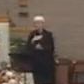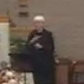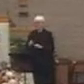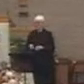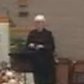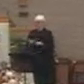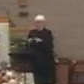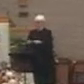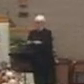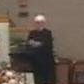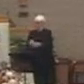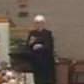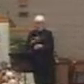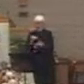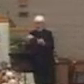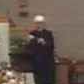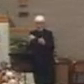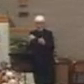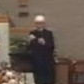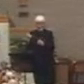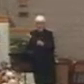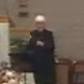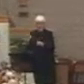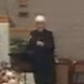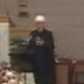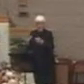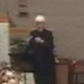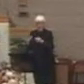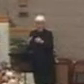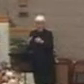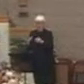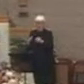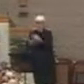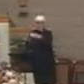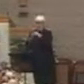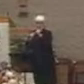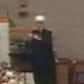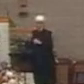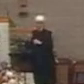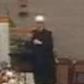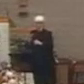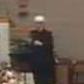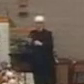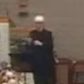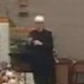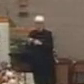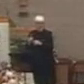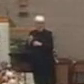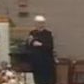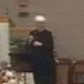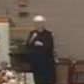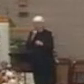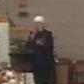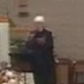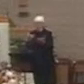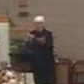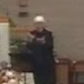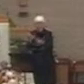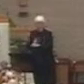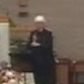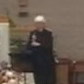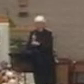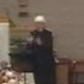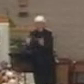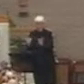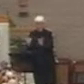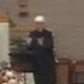generous. I have 15 buildings and 132 acres that are pretty tired, but that's not what I want to use all of this stuff